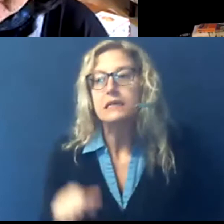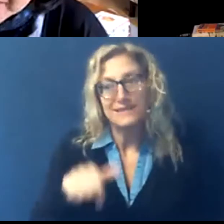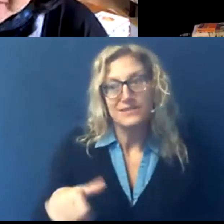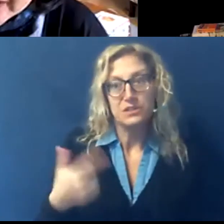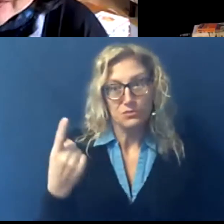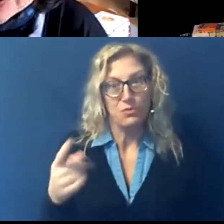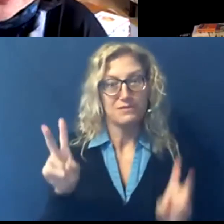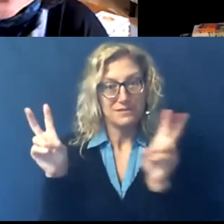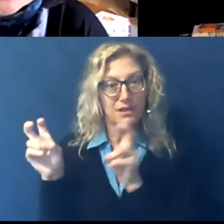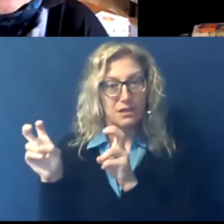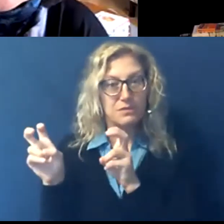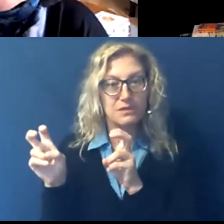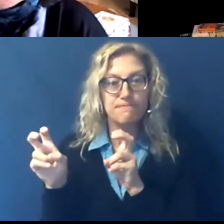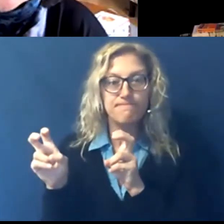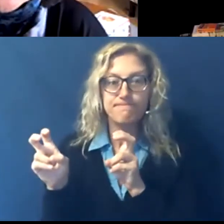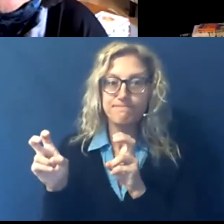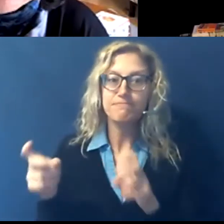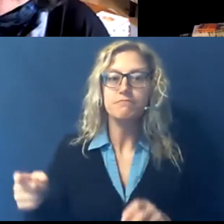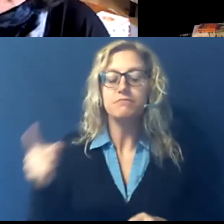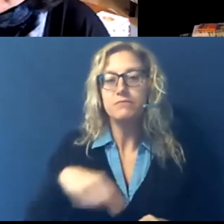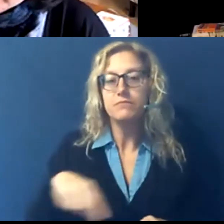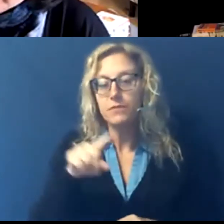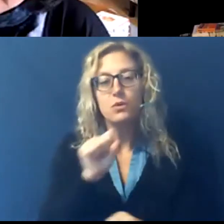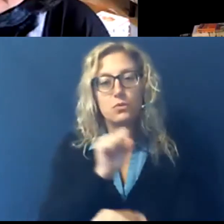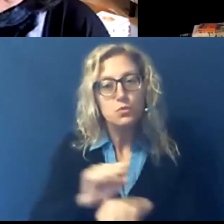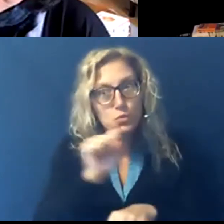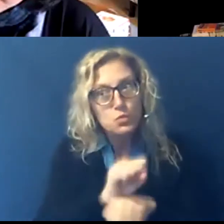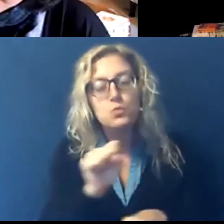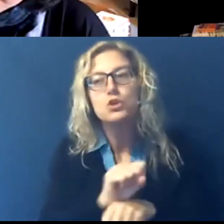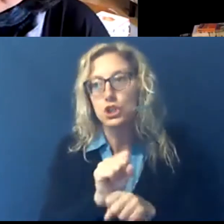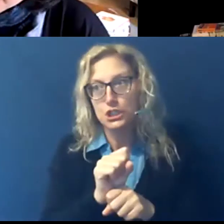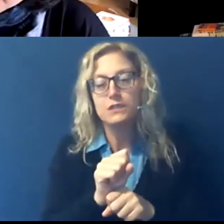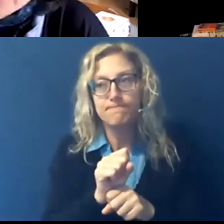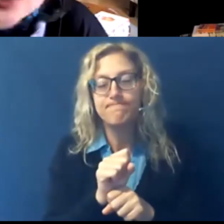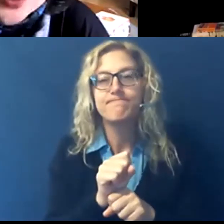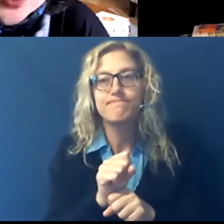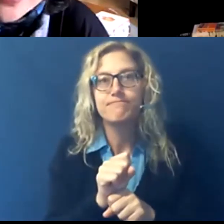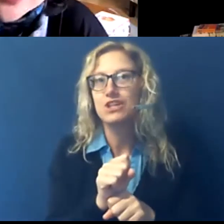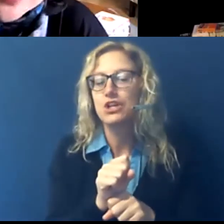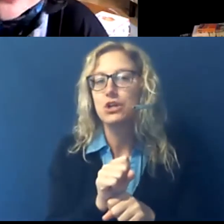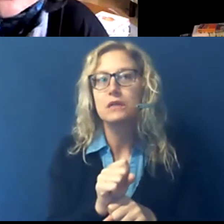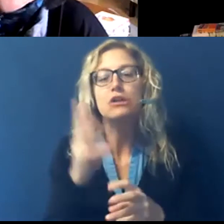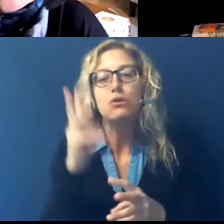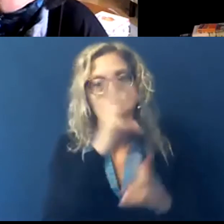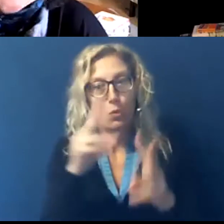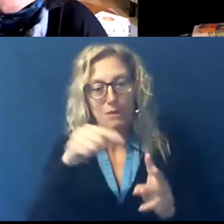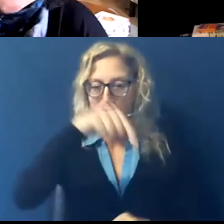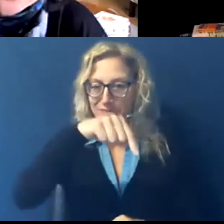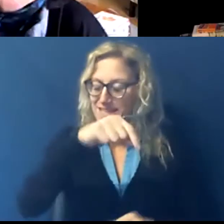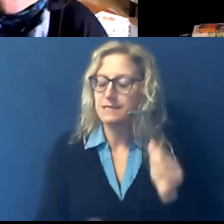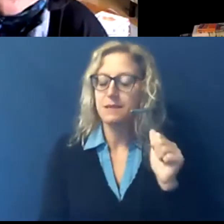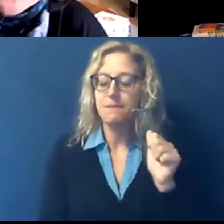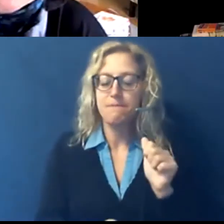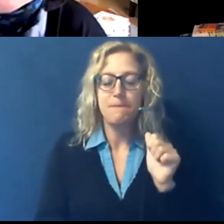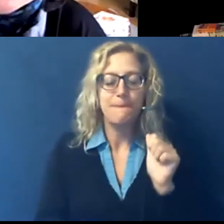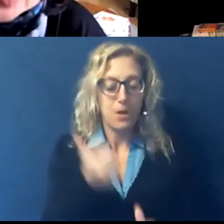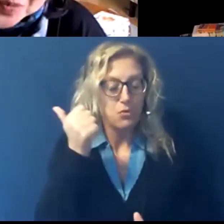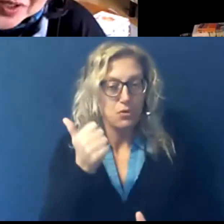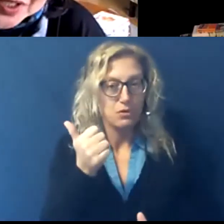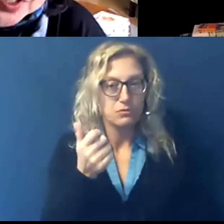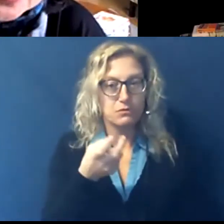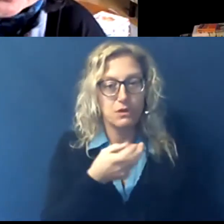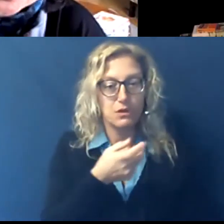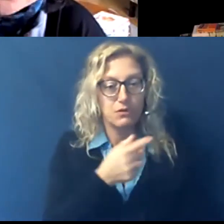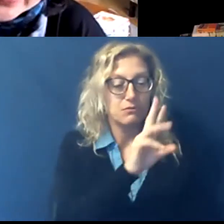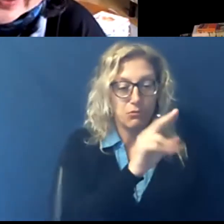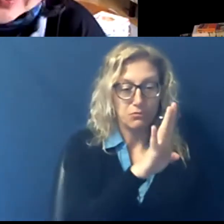that those of us who do the civil liberties work are most worried about in the switch from Justice